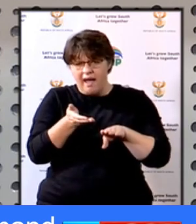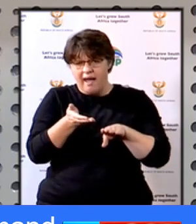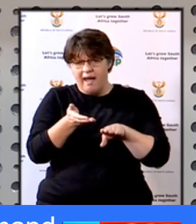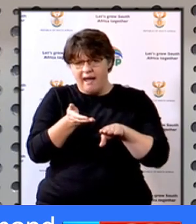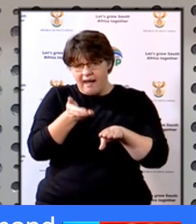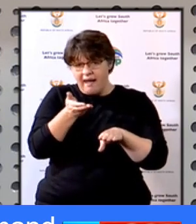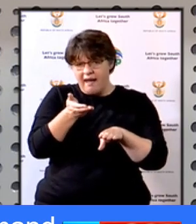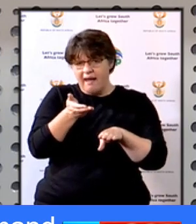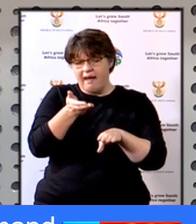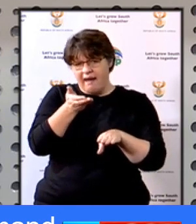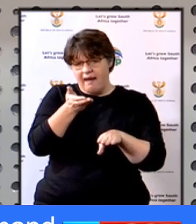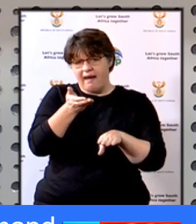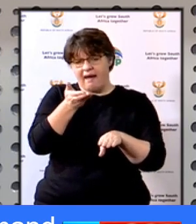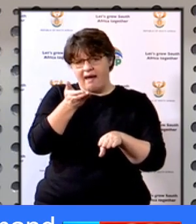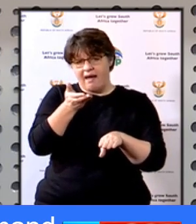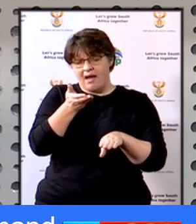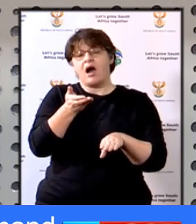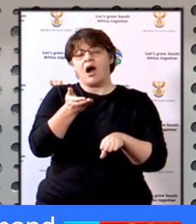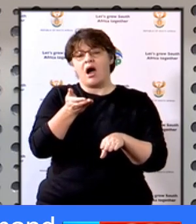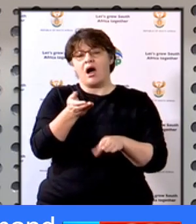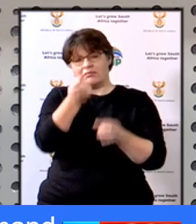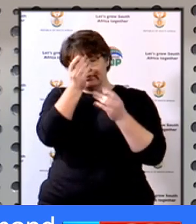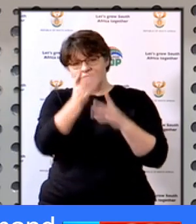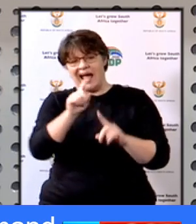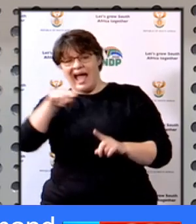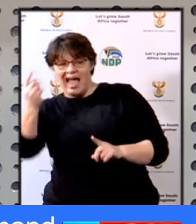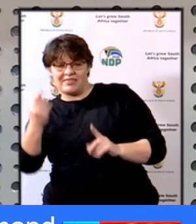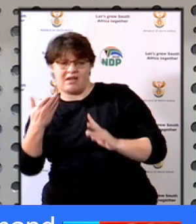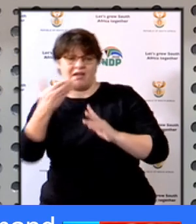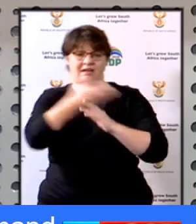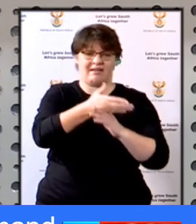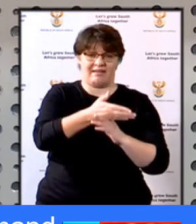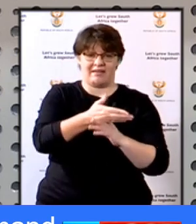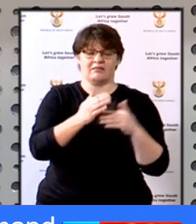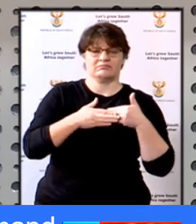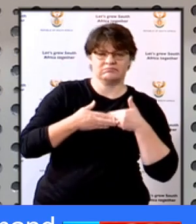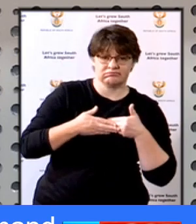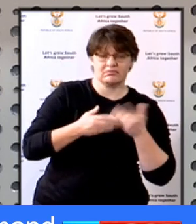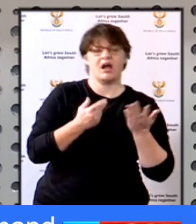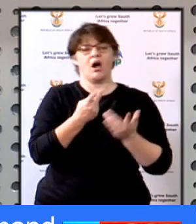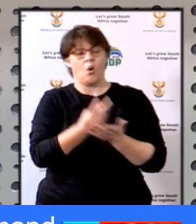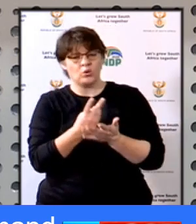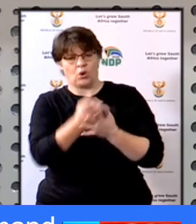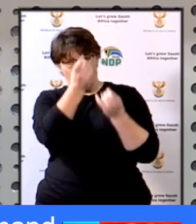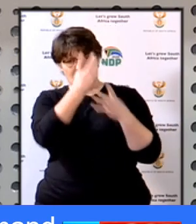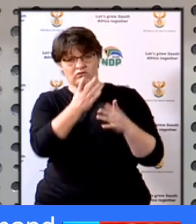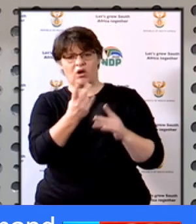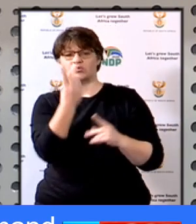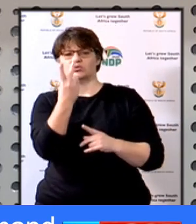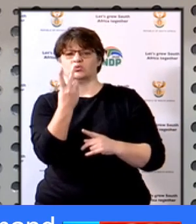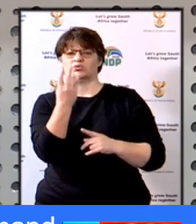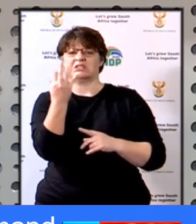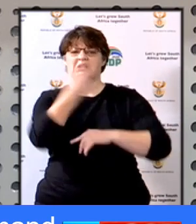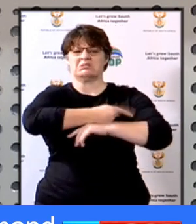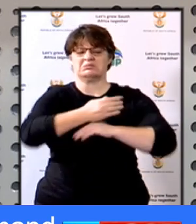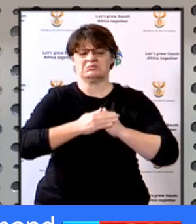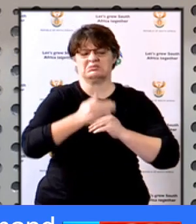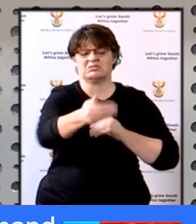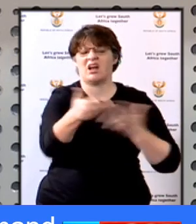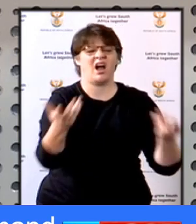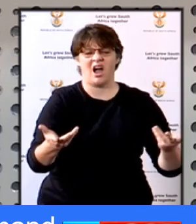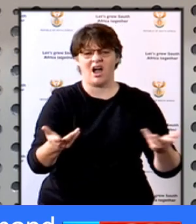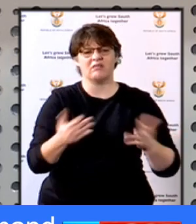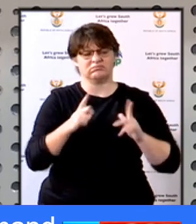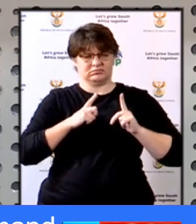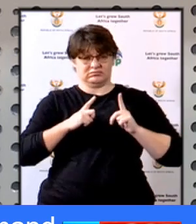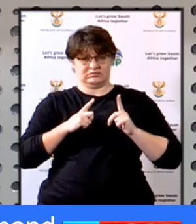and predictable rate, there's more chance for other interventions and for notice. So this is like any fast moving thing. We've